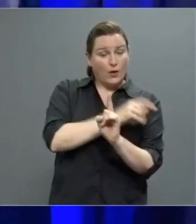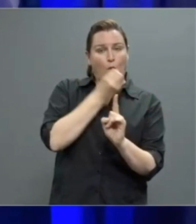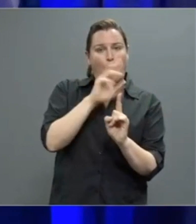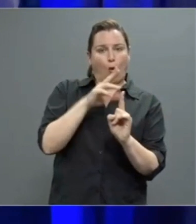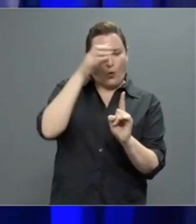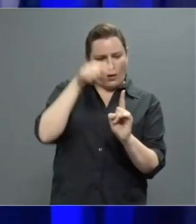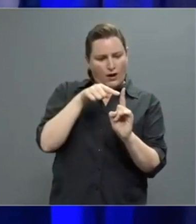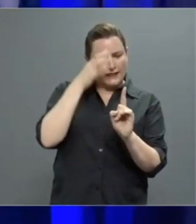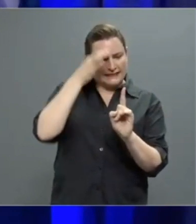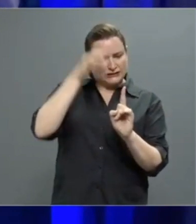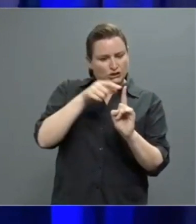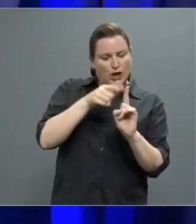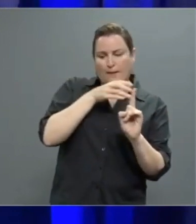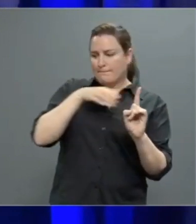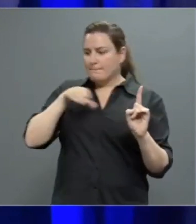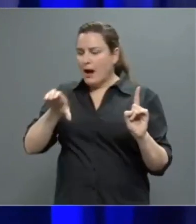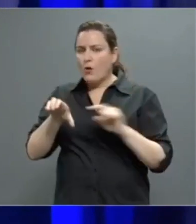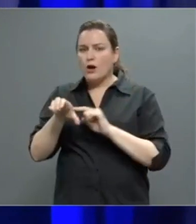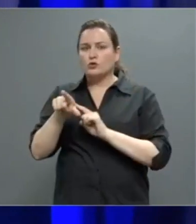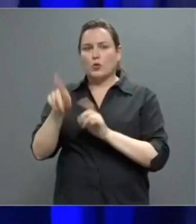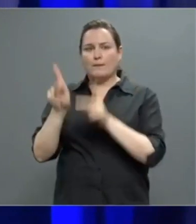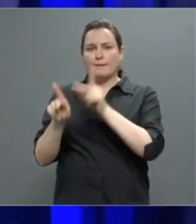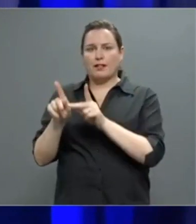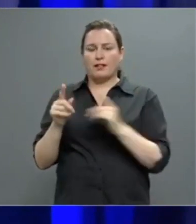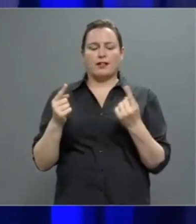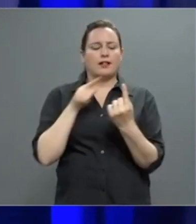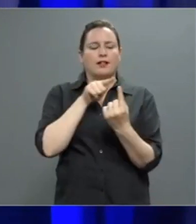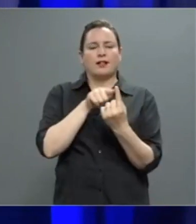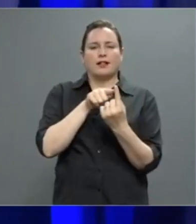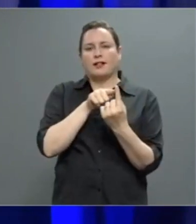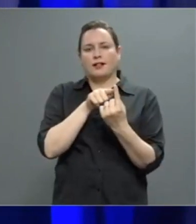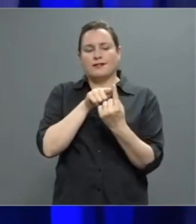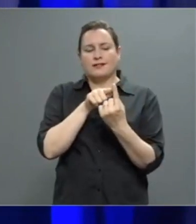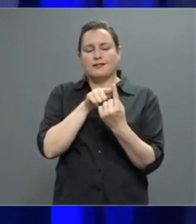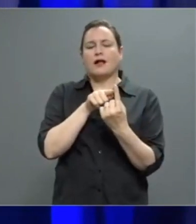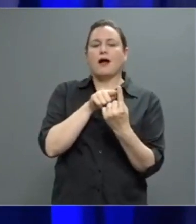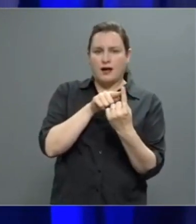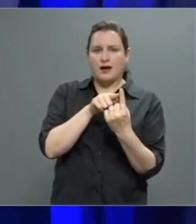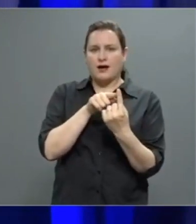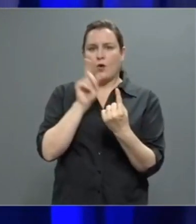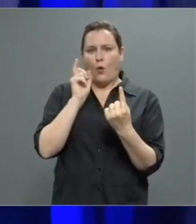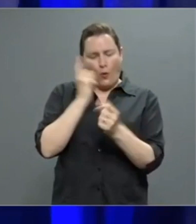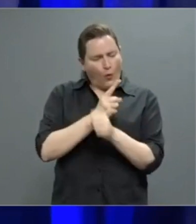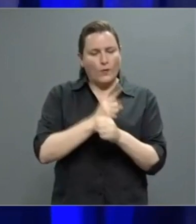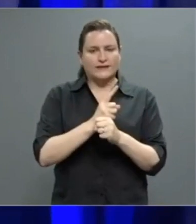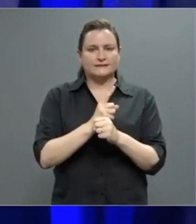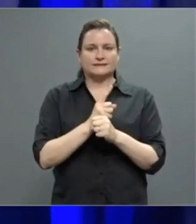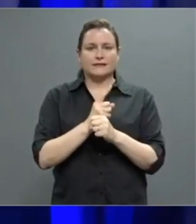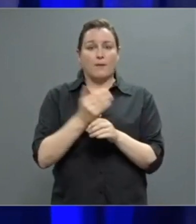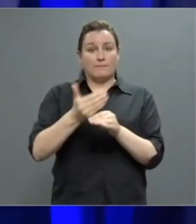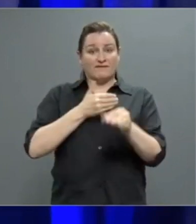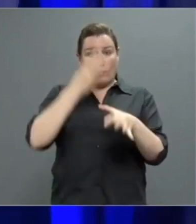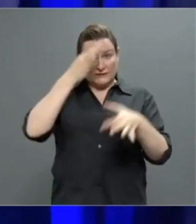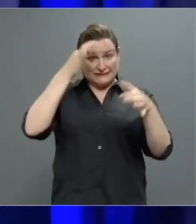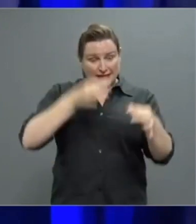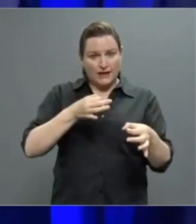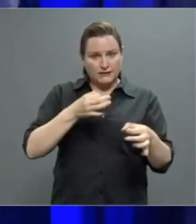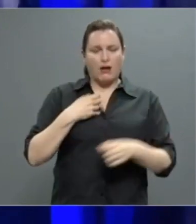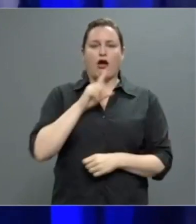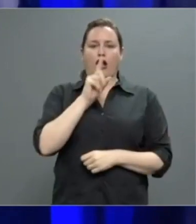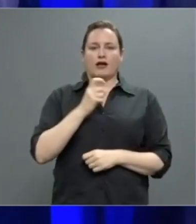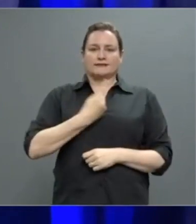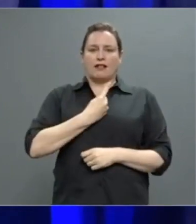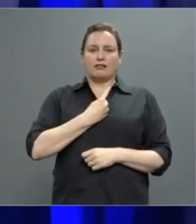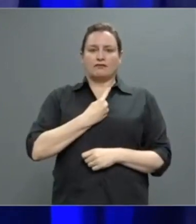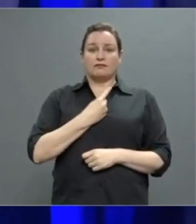people? Measuring every decision against this metric, and always choosing to empower the people rather than the